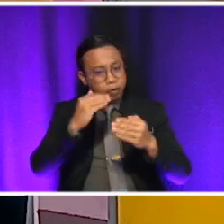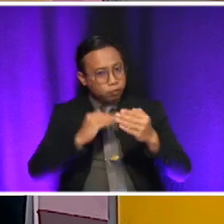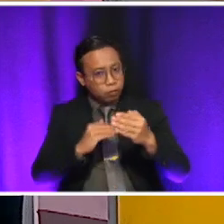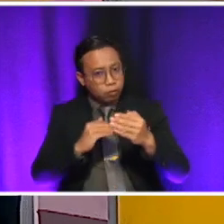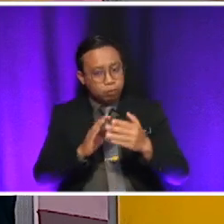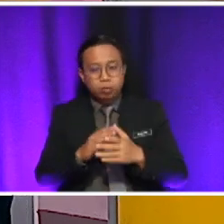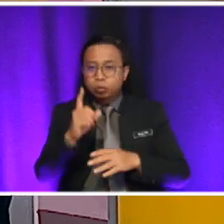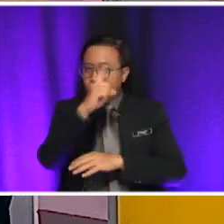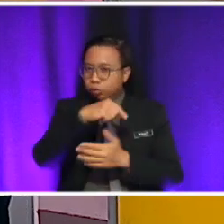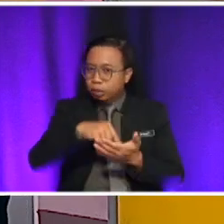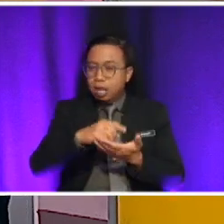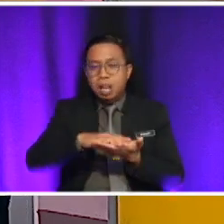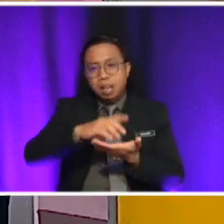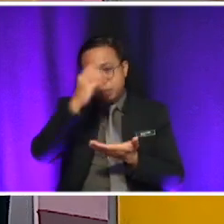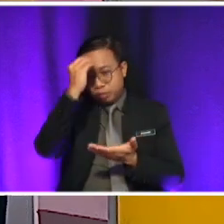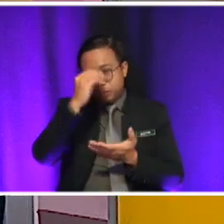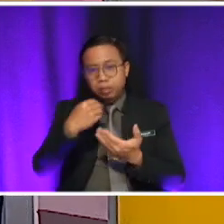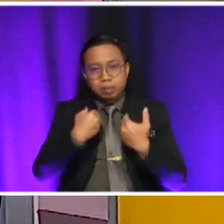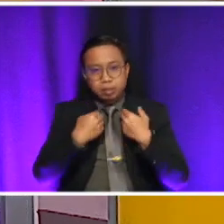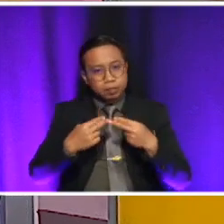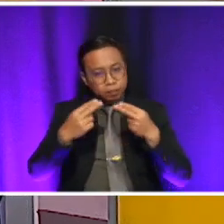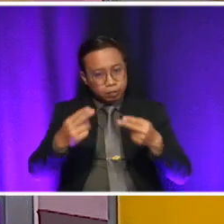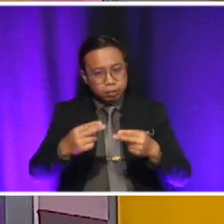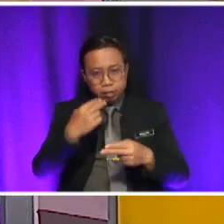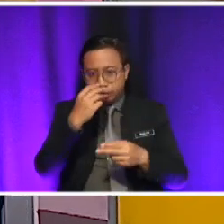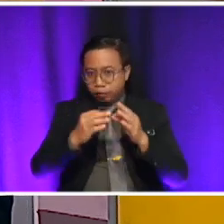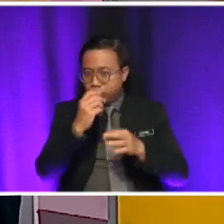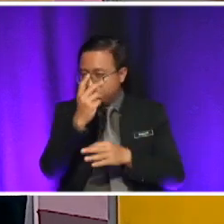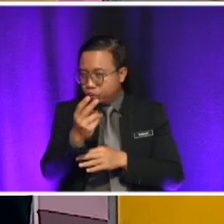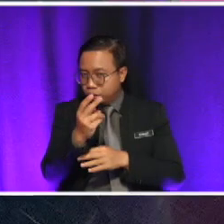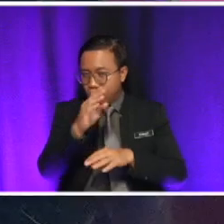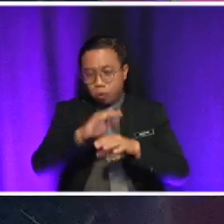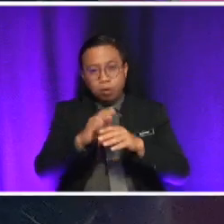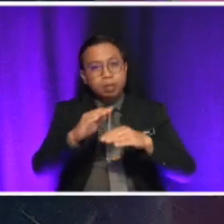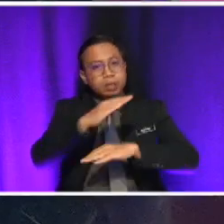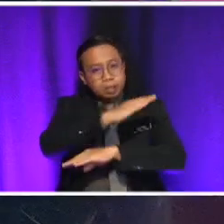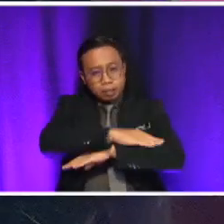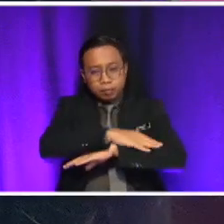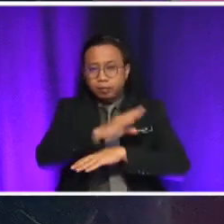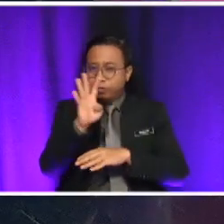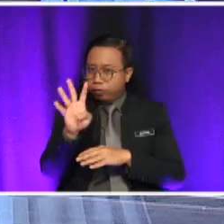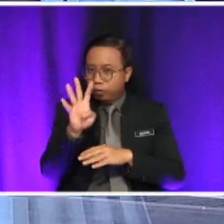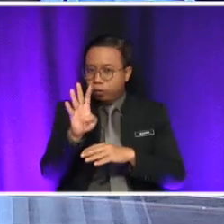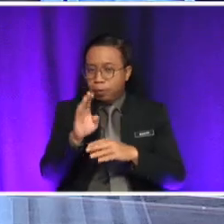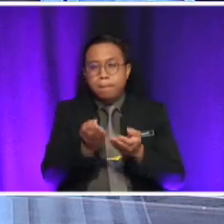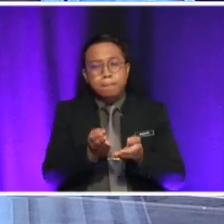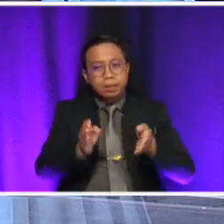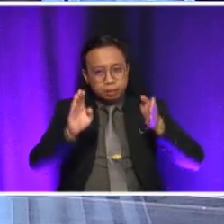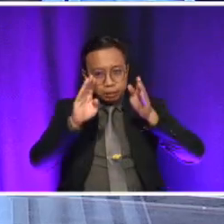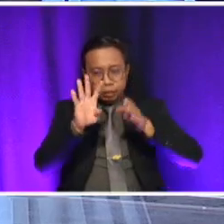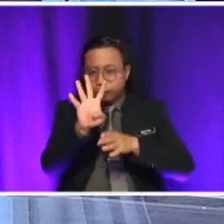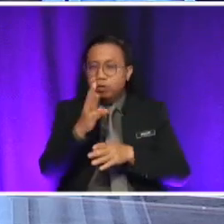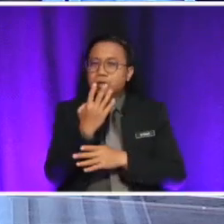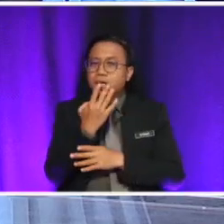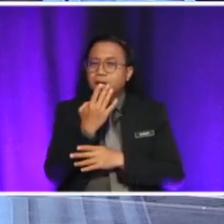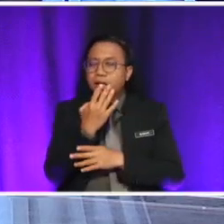today's lesson, we have a reward sticks. Okay, if you see on your table there, I have 4 tiny little baskets and 4 colored